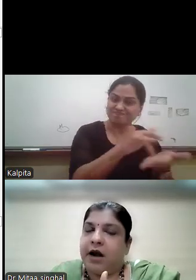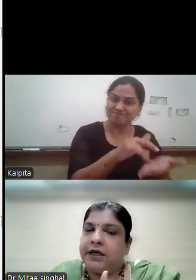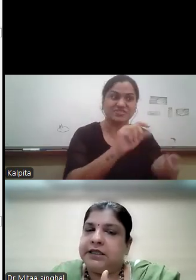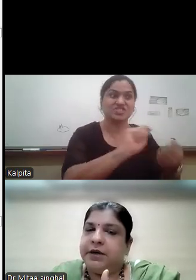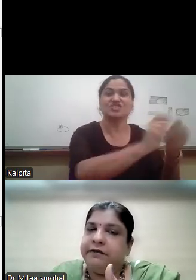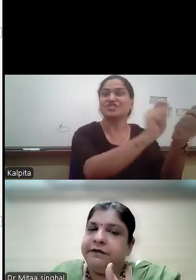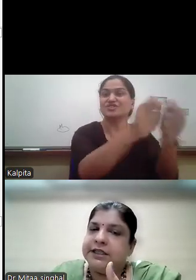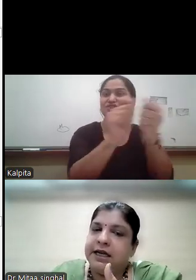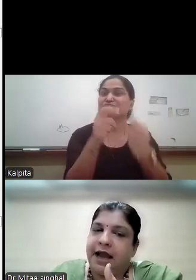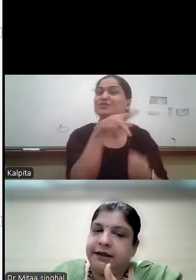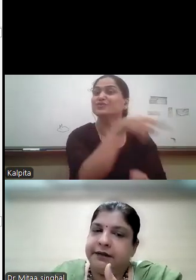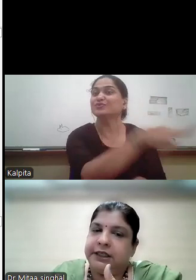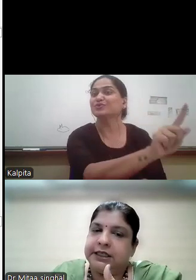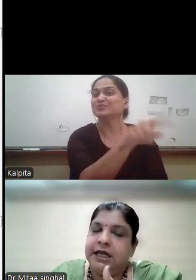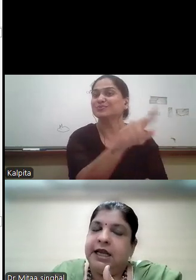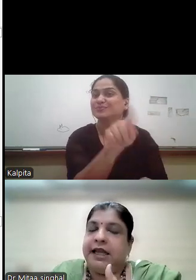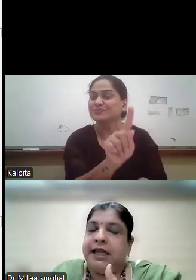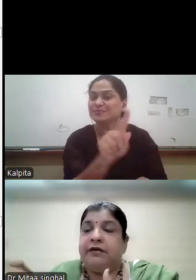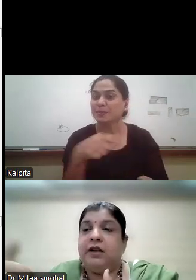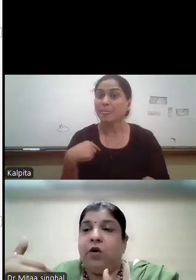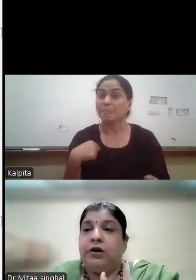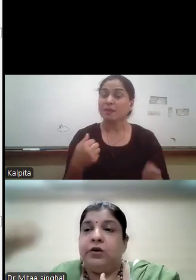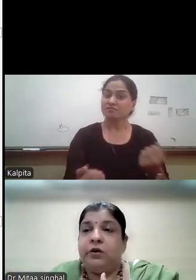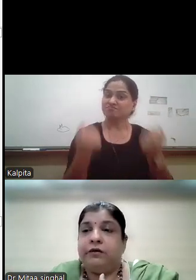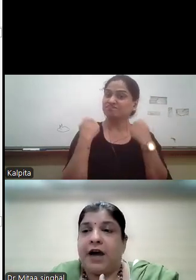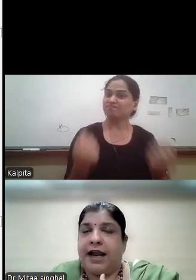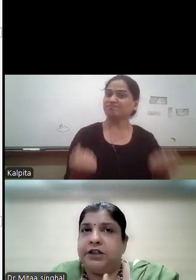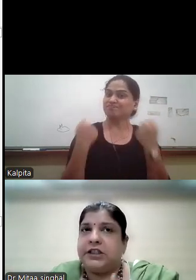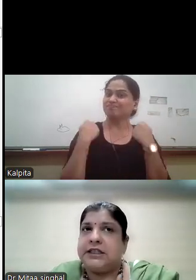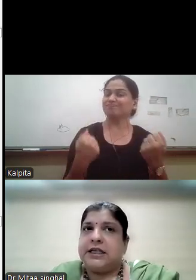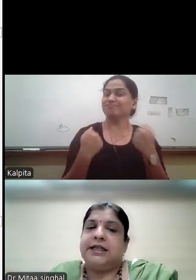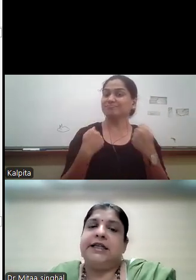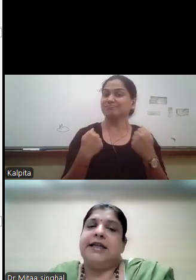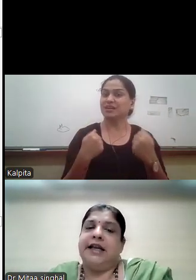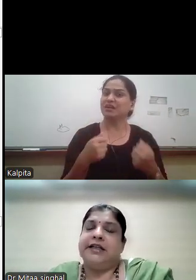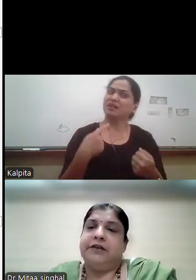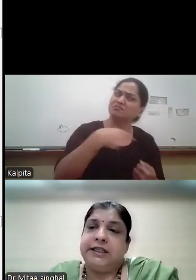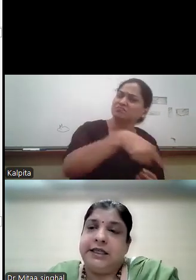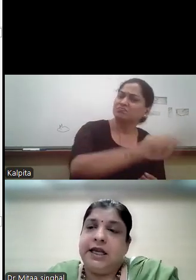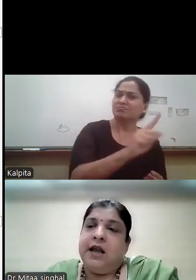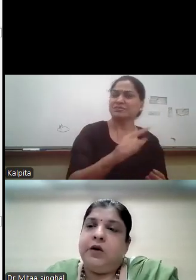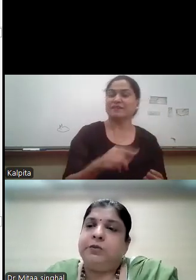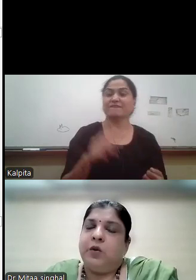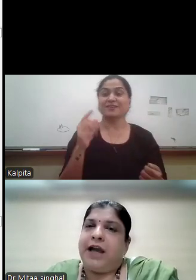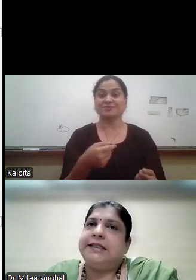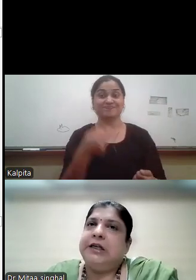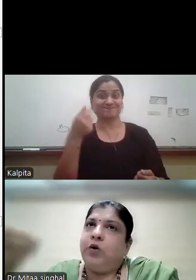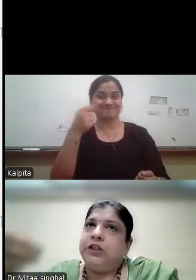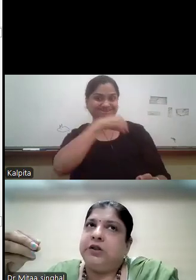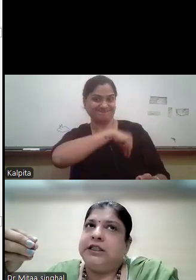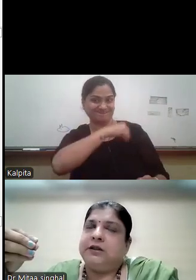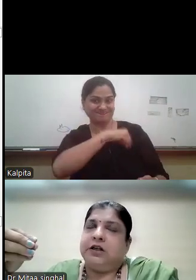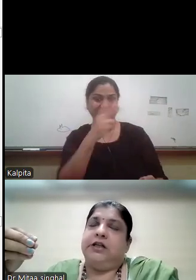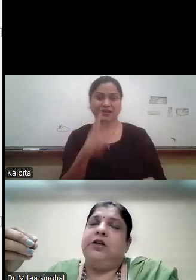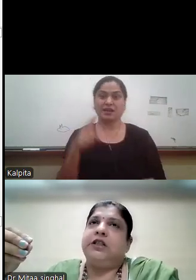make them participate in physical activities. Then if they want to do financial skills, there is NHFDC, which provides